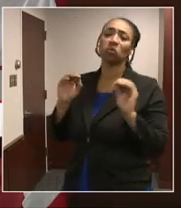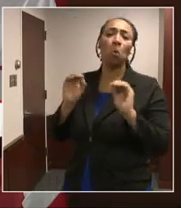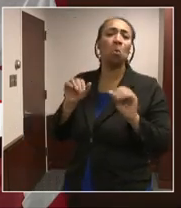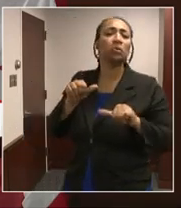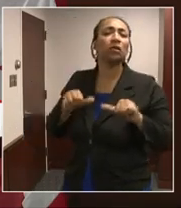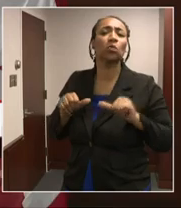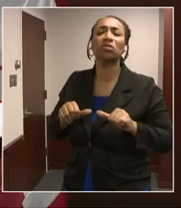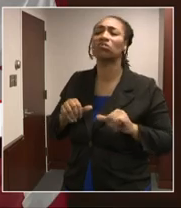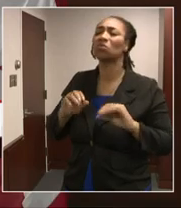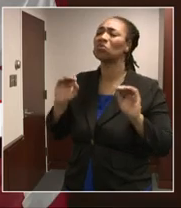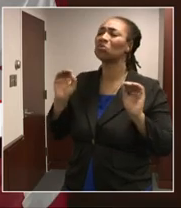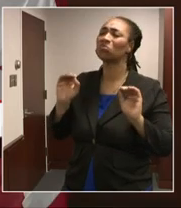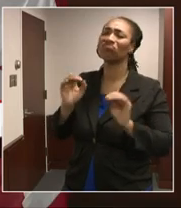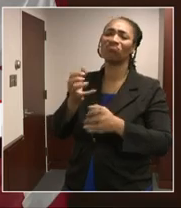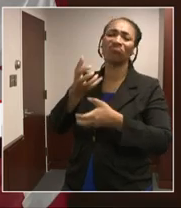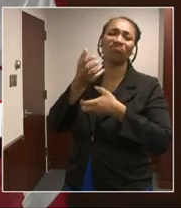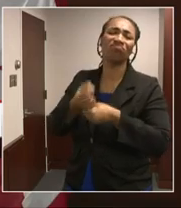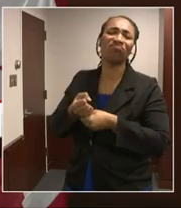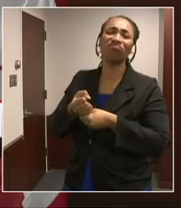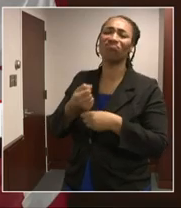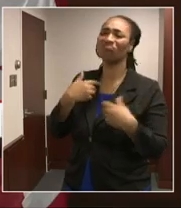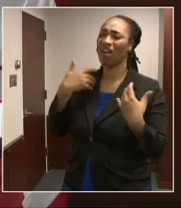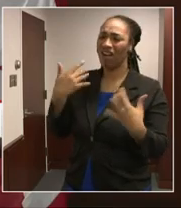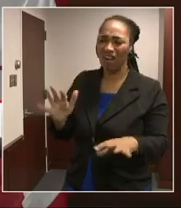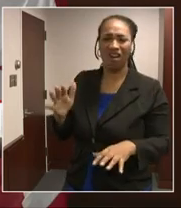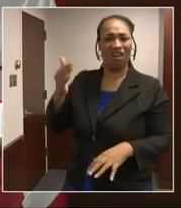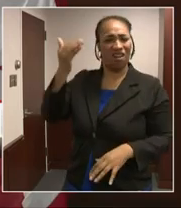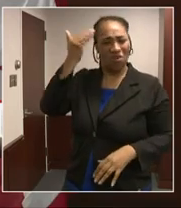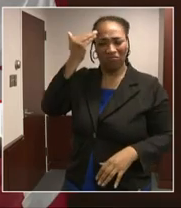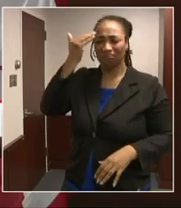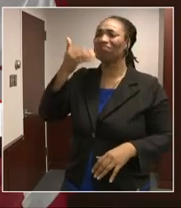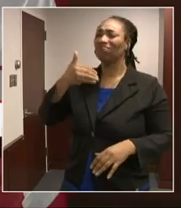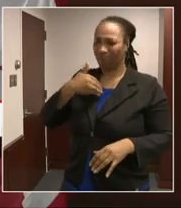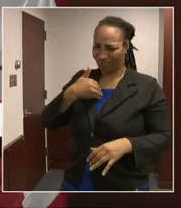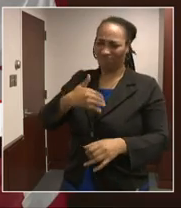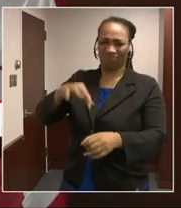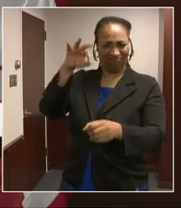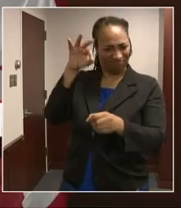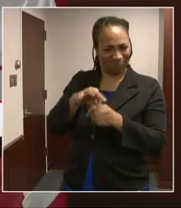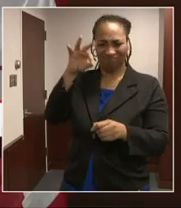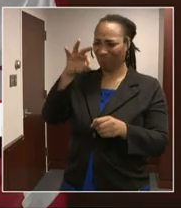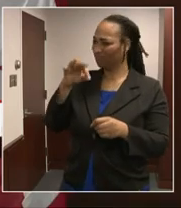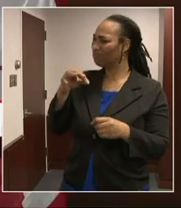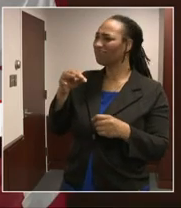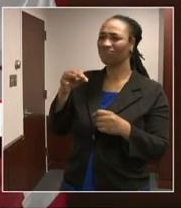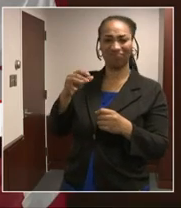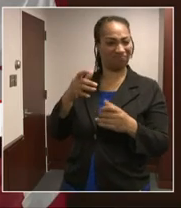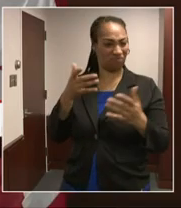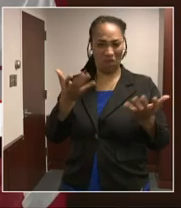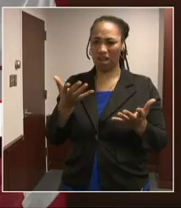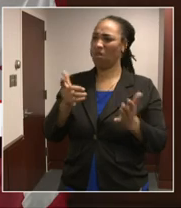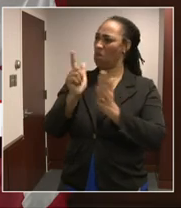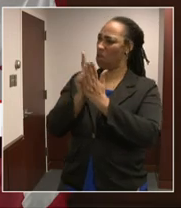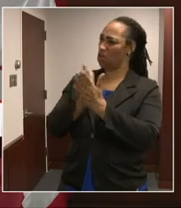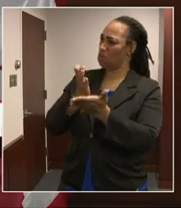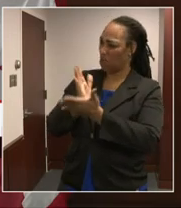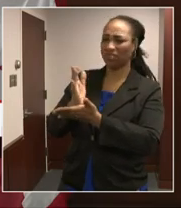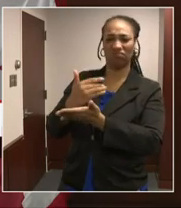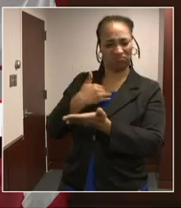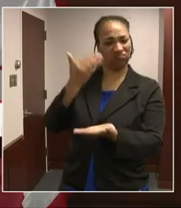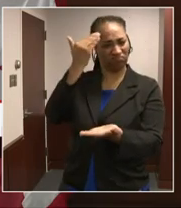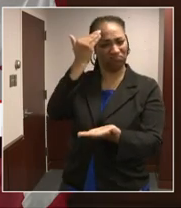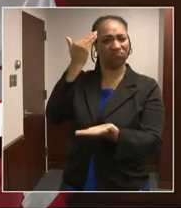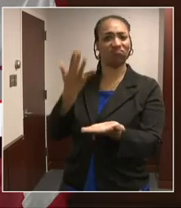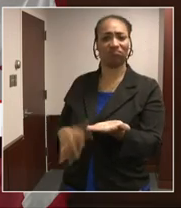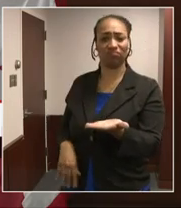of Columbia and the lawful CEO of the District of Columbia. So we don't approach our work with any uncertainty. But